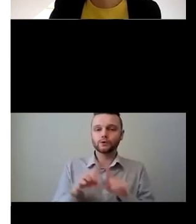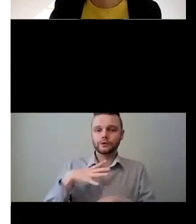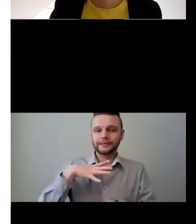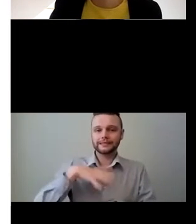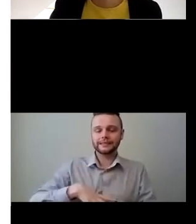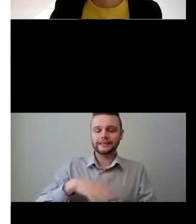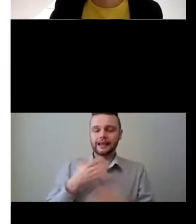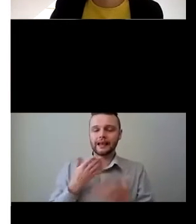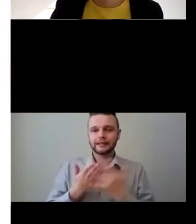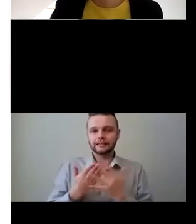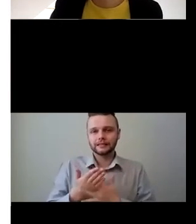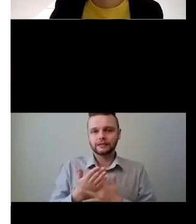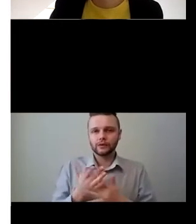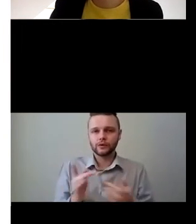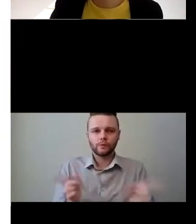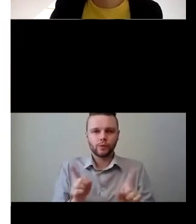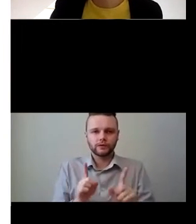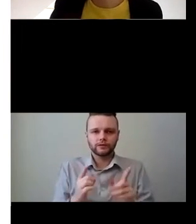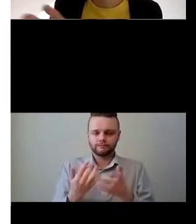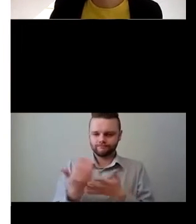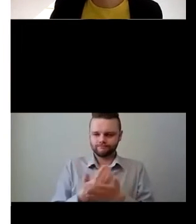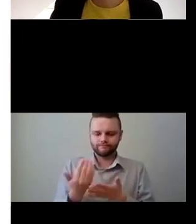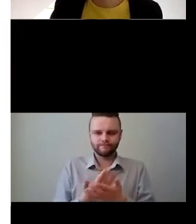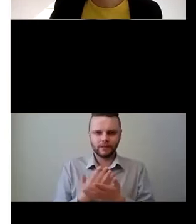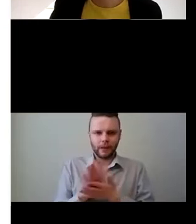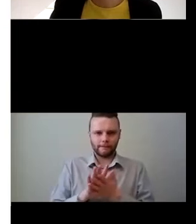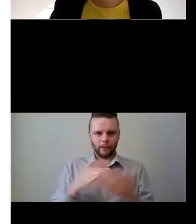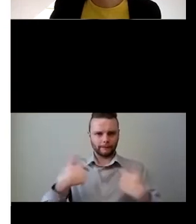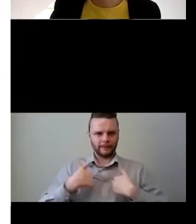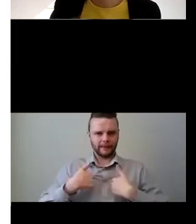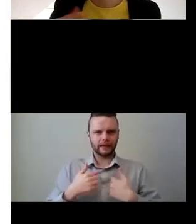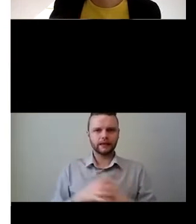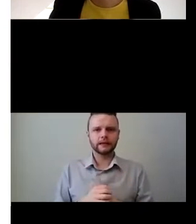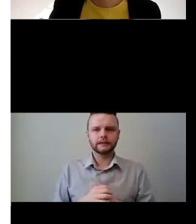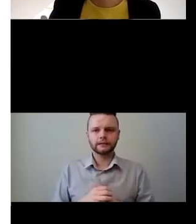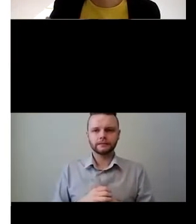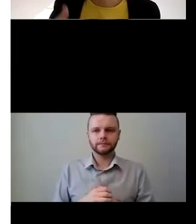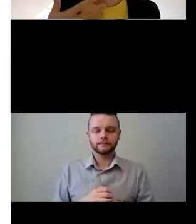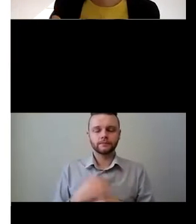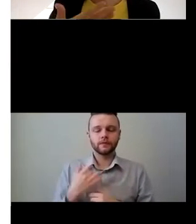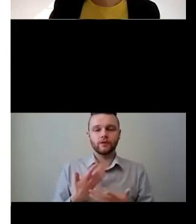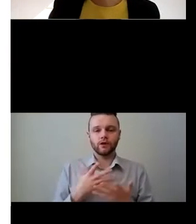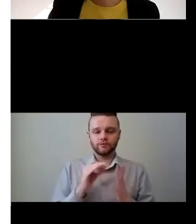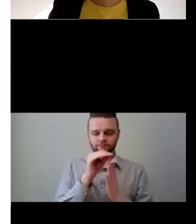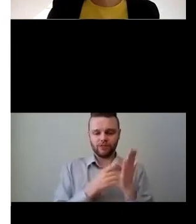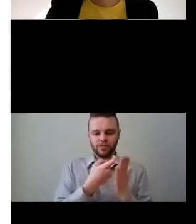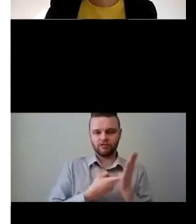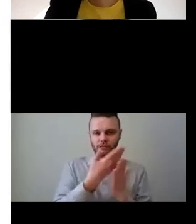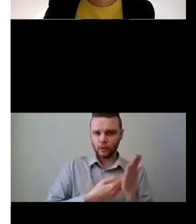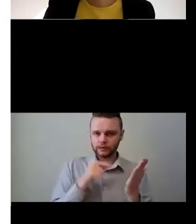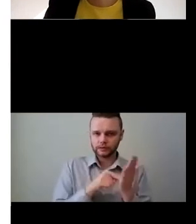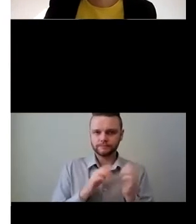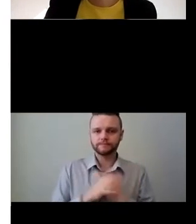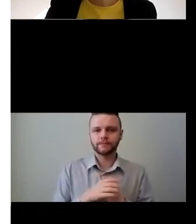access on what is gathered on them throughout the individual assessment for the report. I mean, the